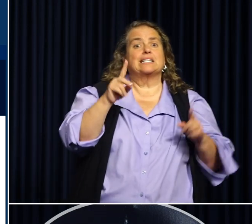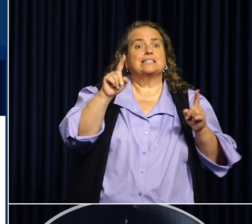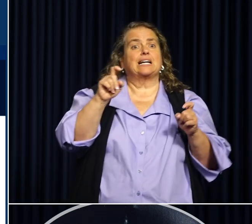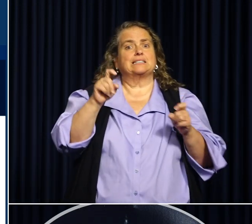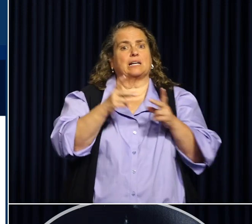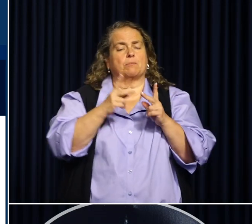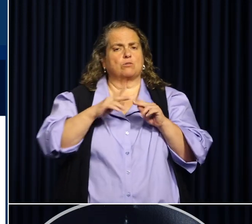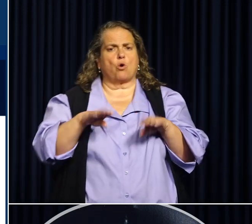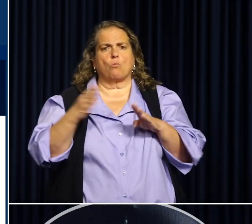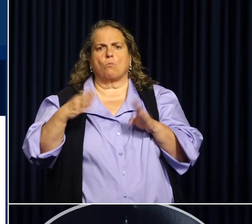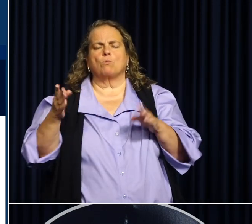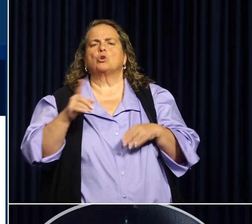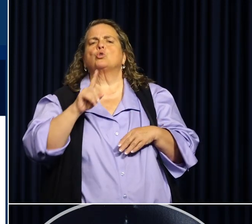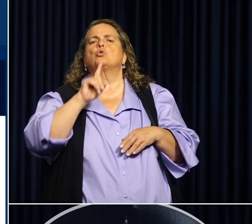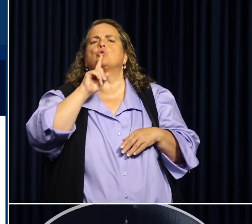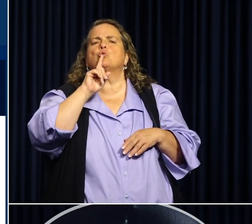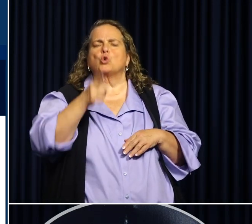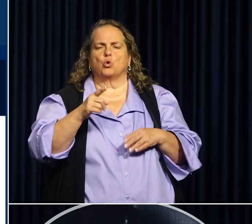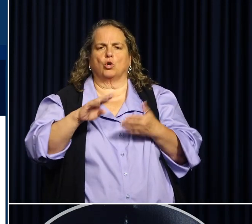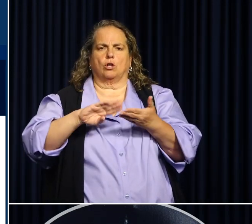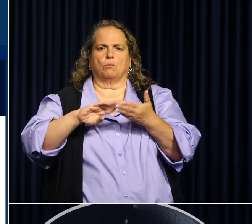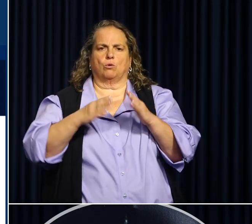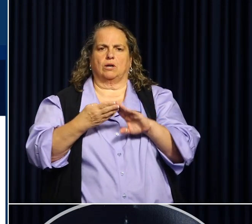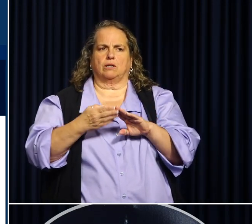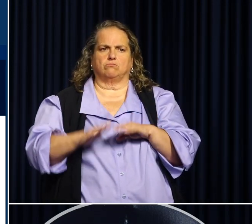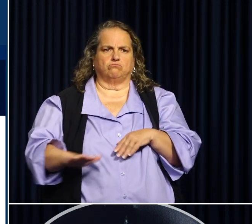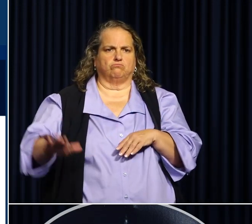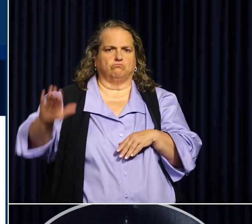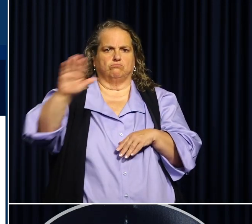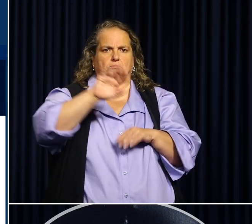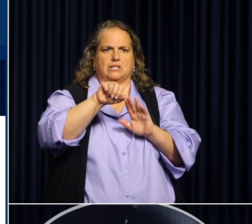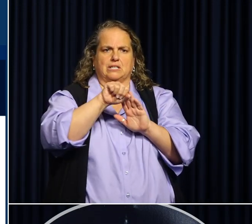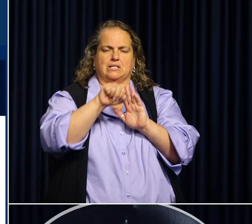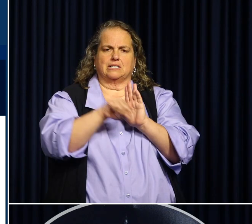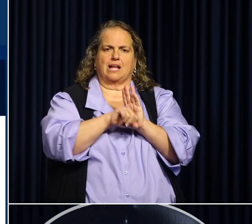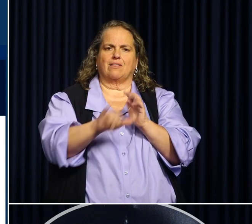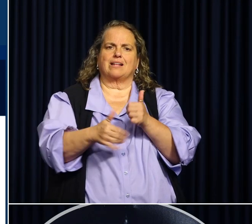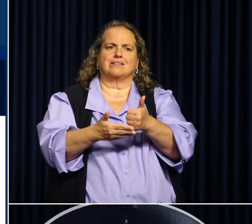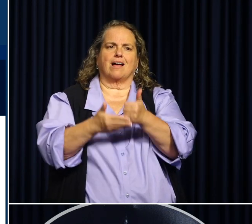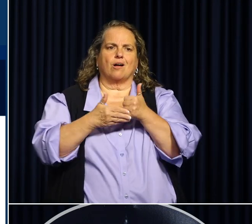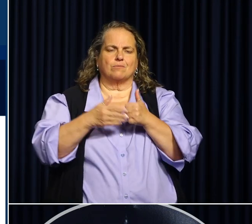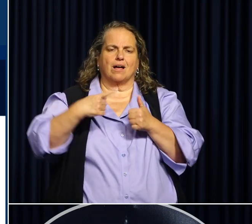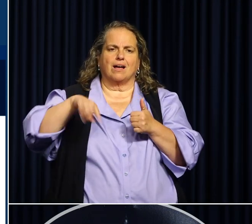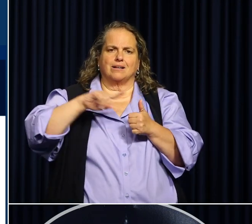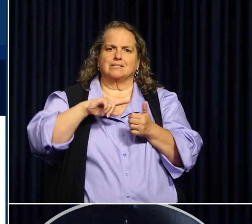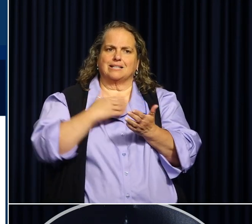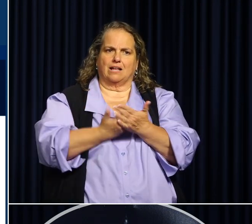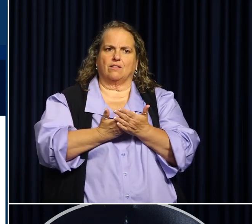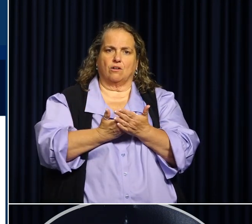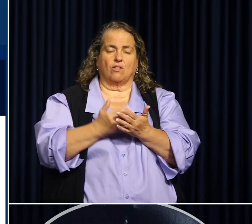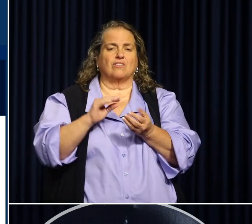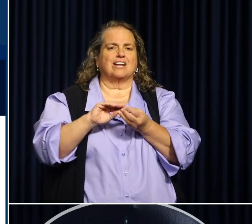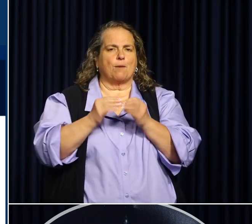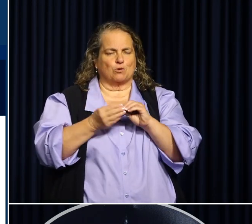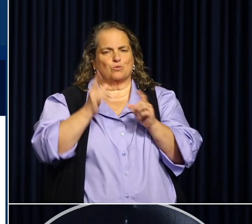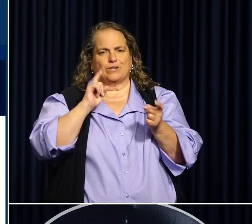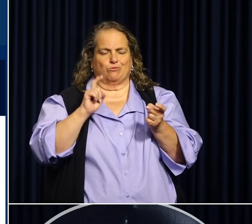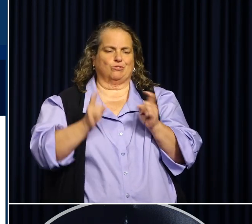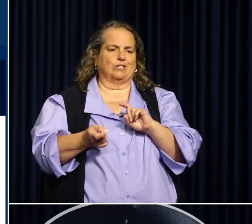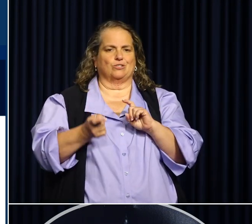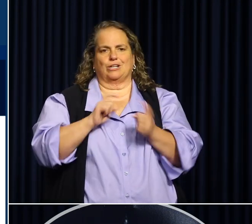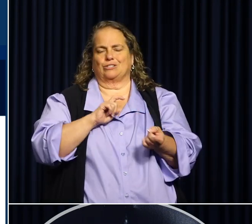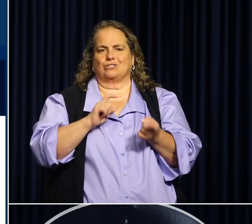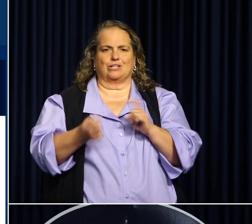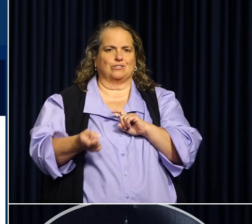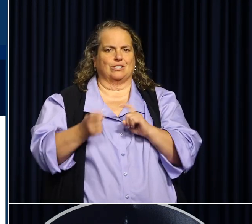is true community across the state that have helped us get there. Now, numbers are going to bounce, and